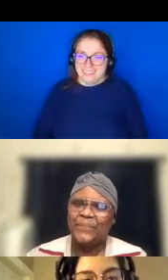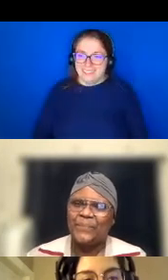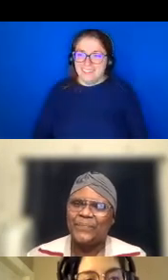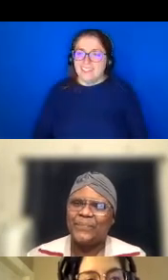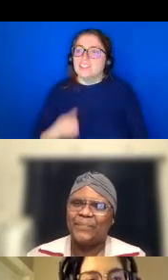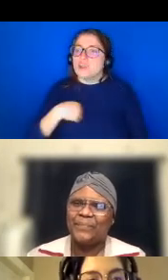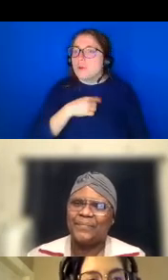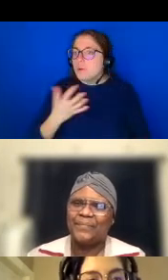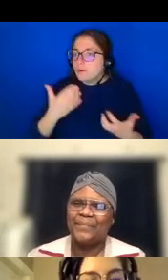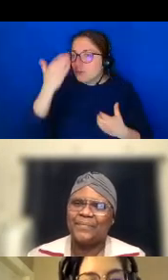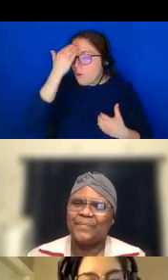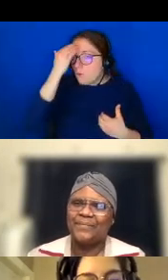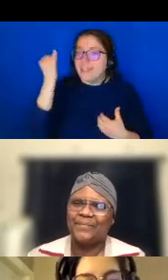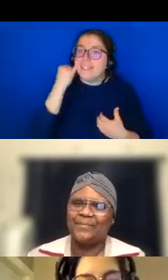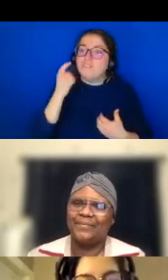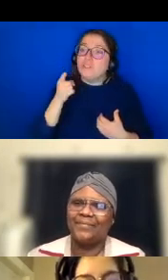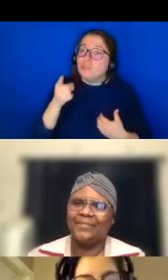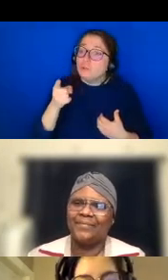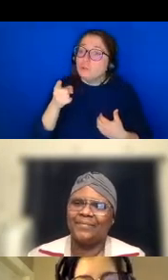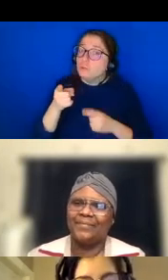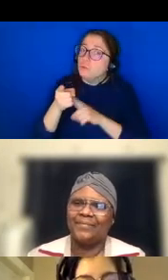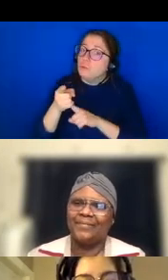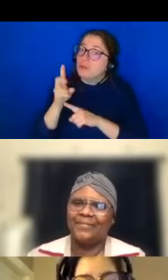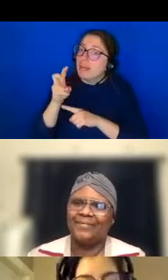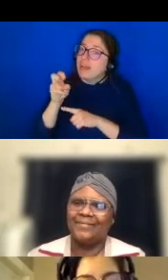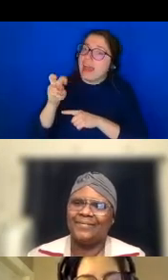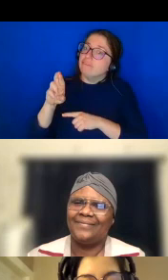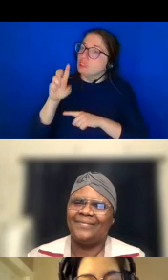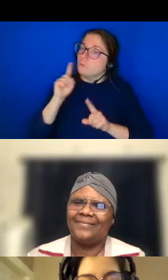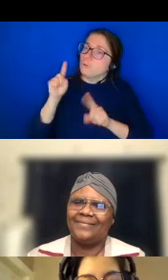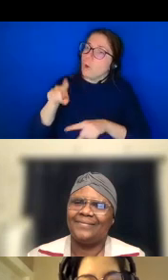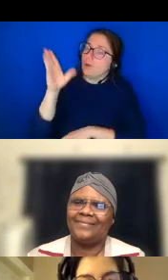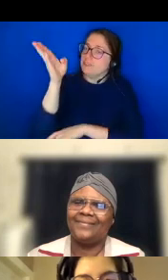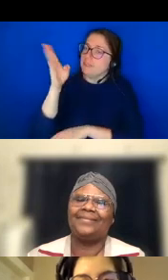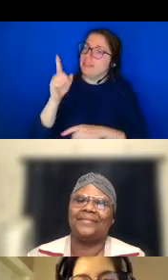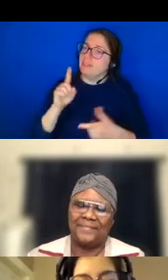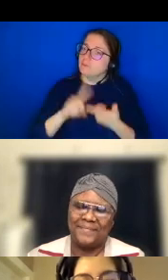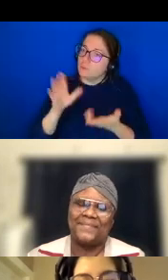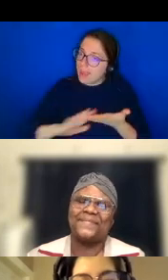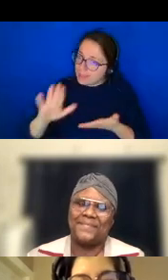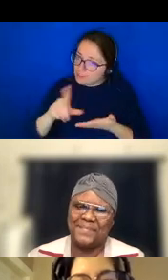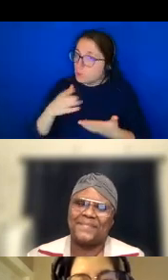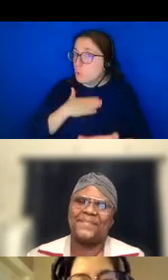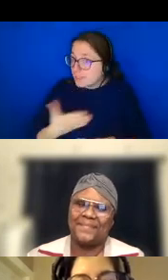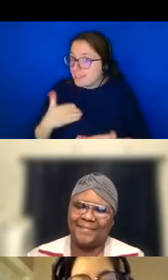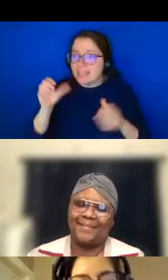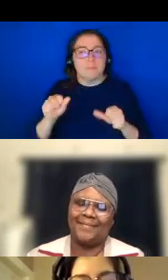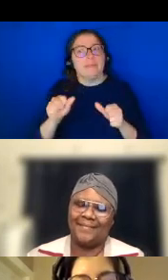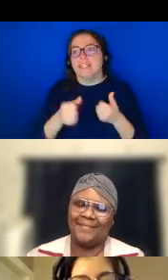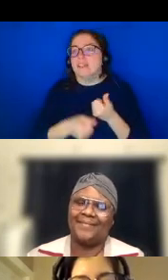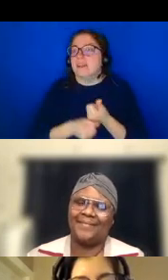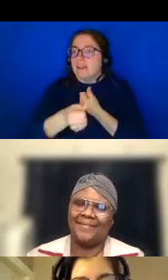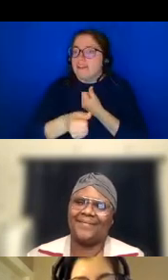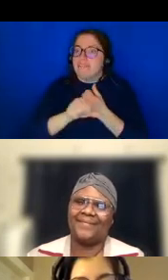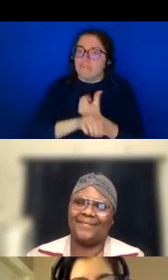we wanted to know if you ever spoke to other colleges, or if you'd be willing to come speak to colleges. It could be virtual, in person, whatever's